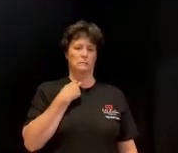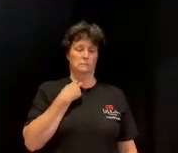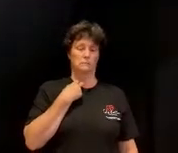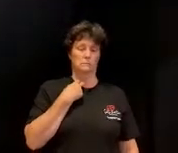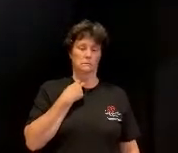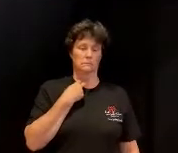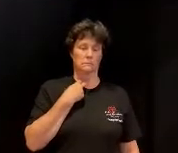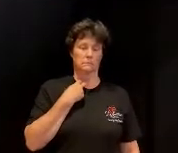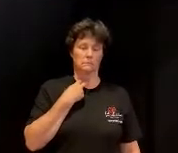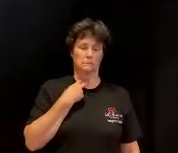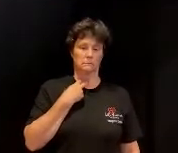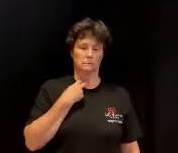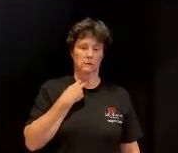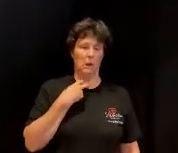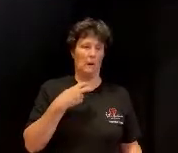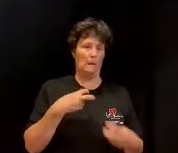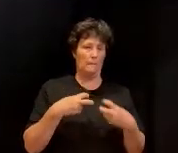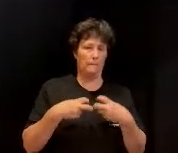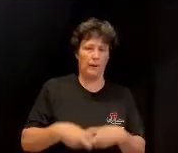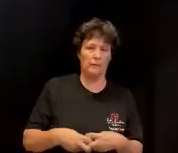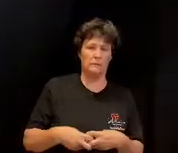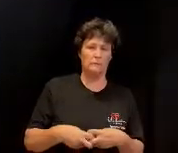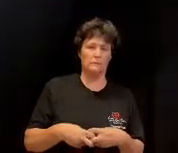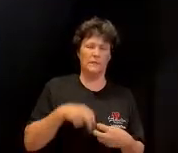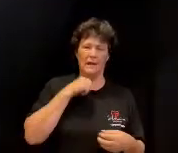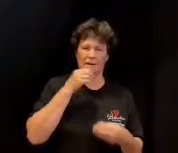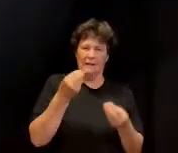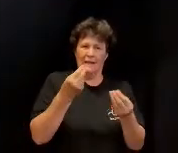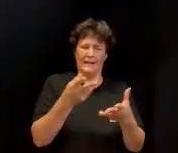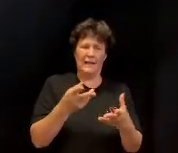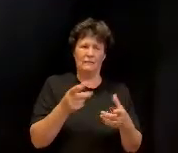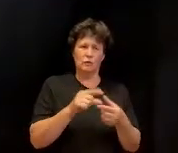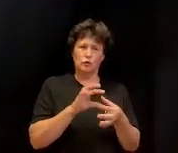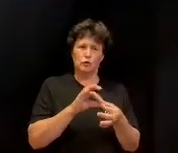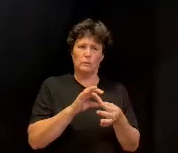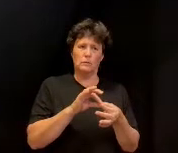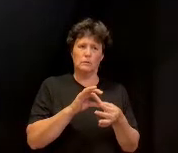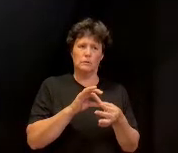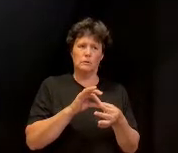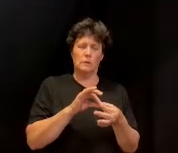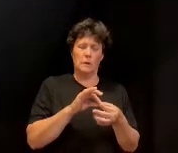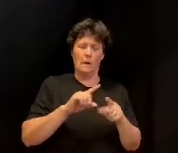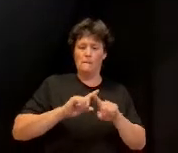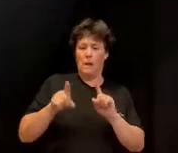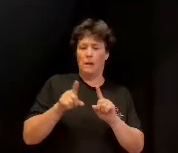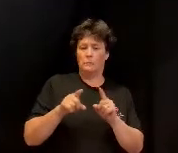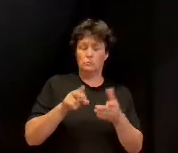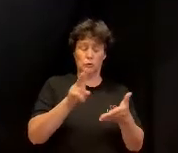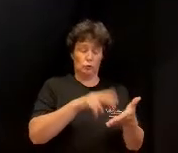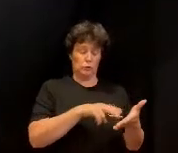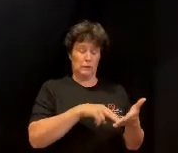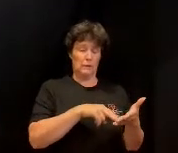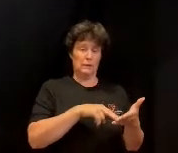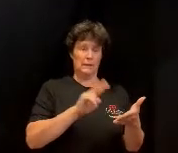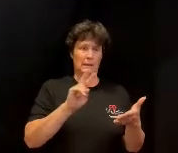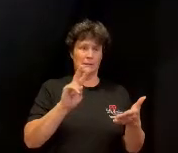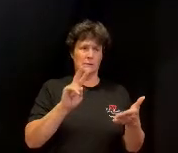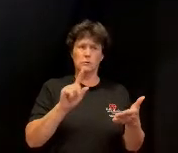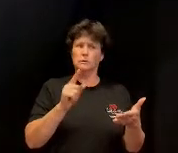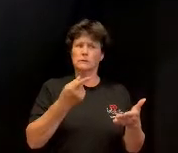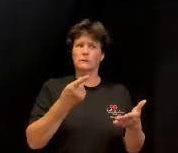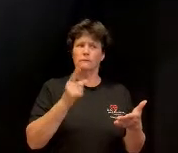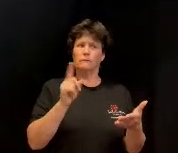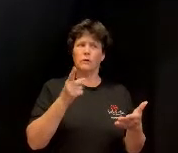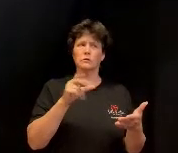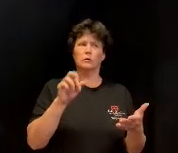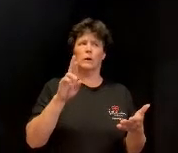compromised. I mean, I didn't give you this scripture, Jeff, but let's go real quick to 2 Corinthians chapter, or 1 Corinthians chapter